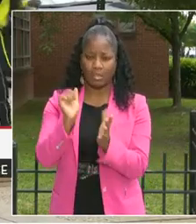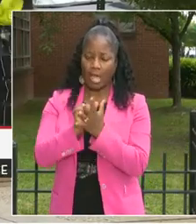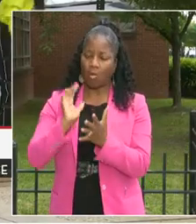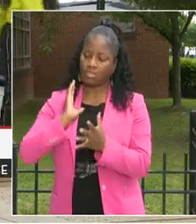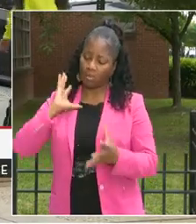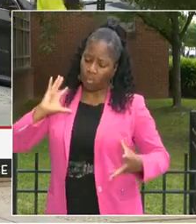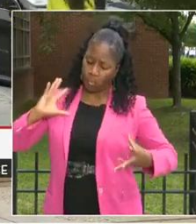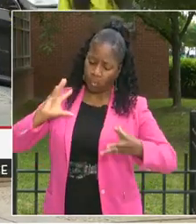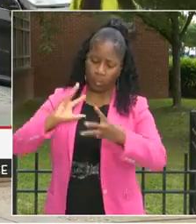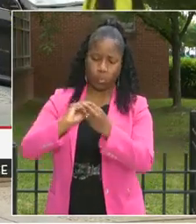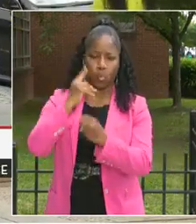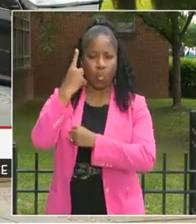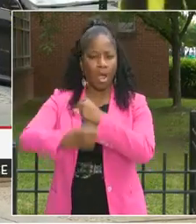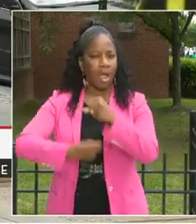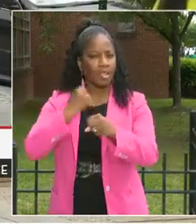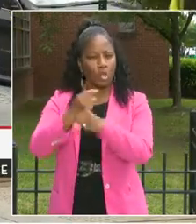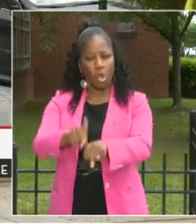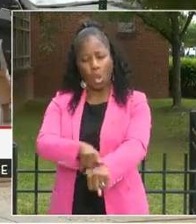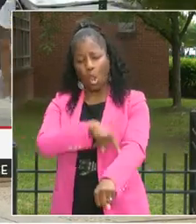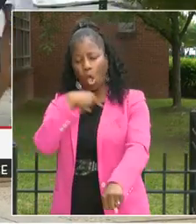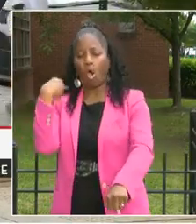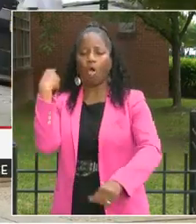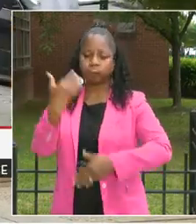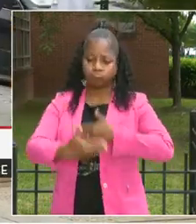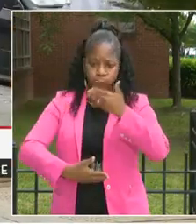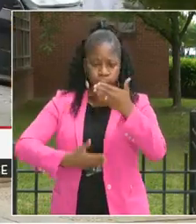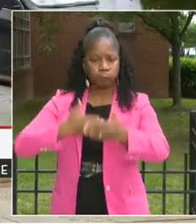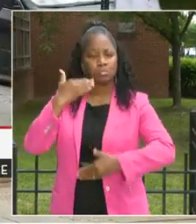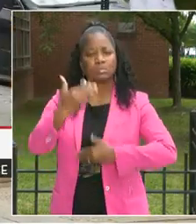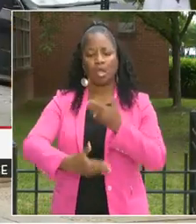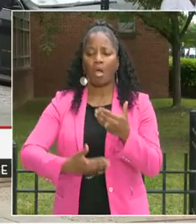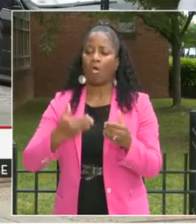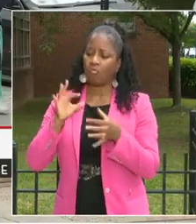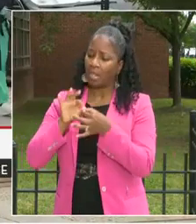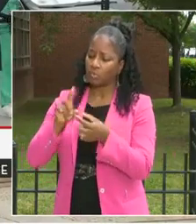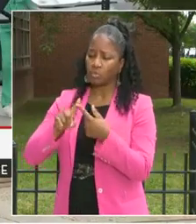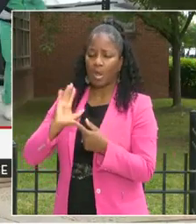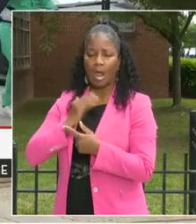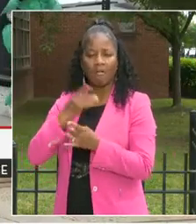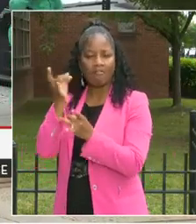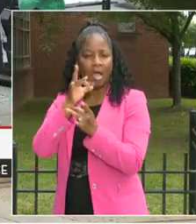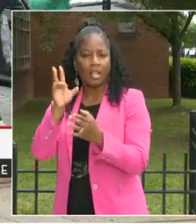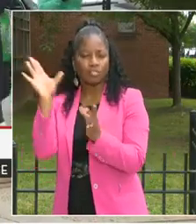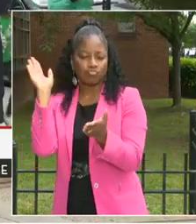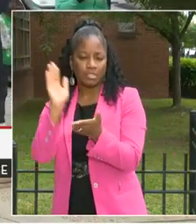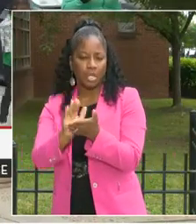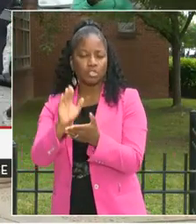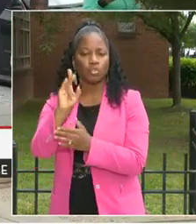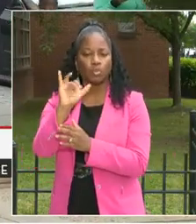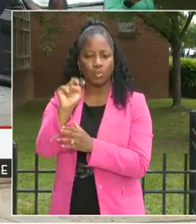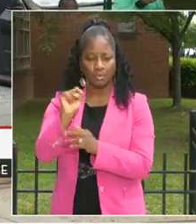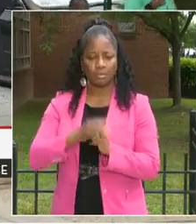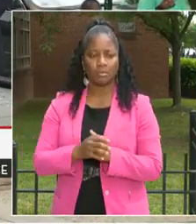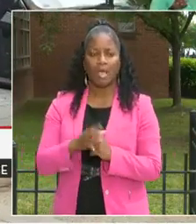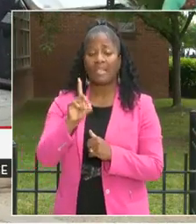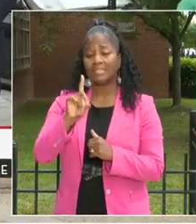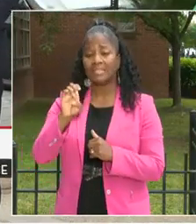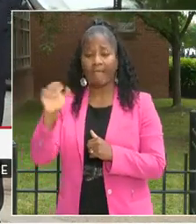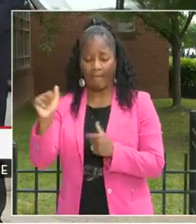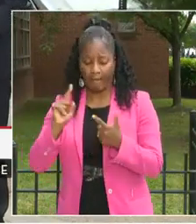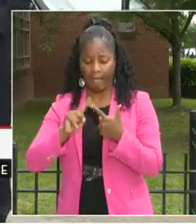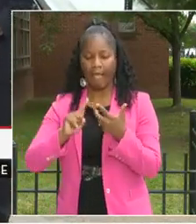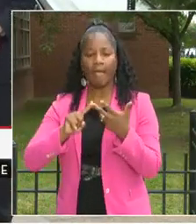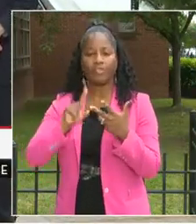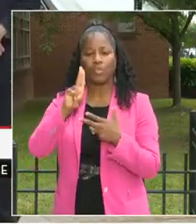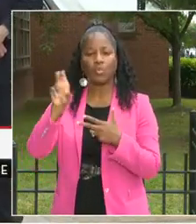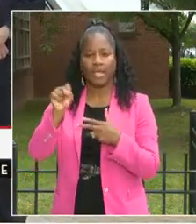year-long investigation with our partners at MPD's Violence Reduction Network, the DEA, and the U.S. Attorney's Office. Before I do